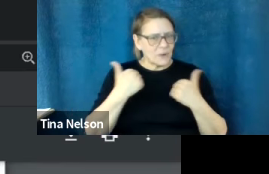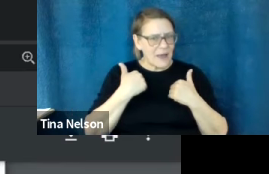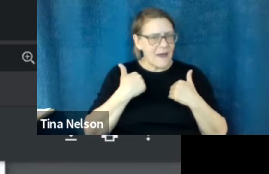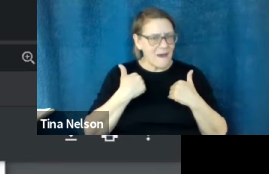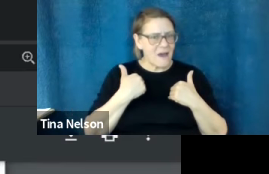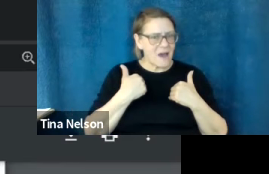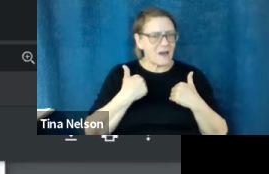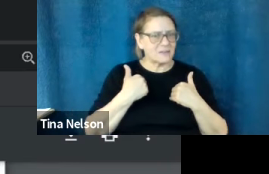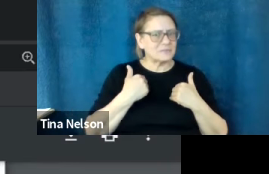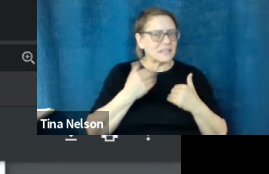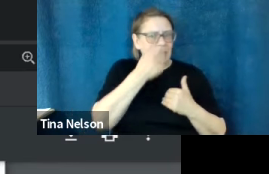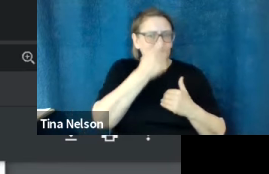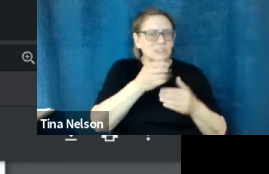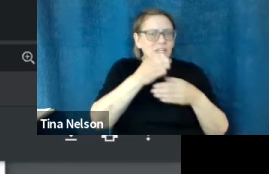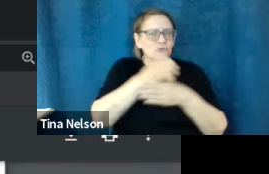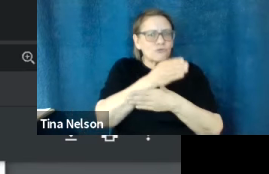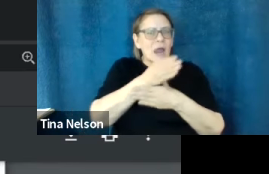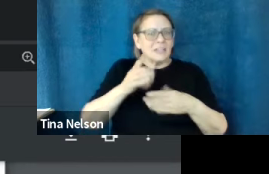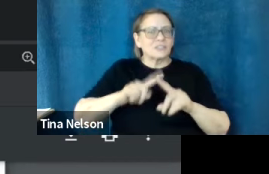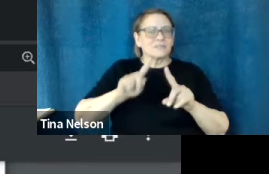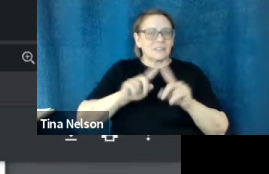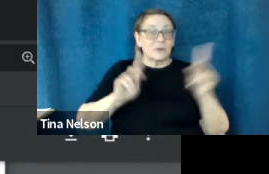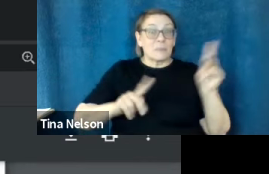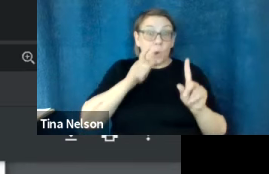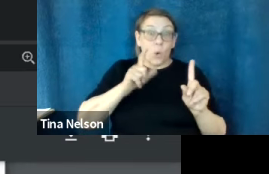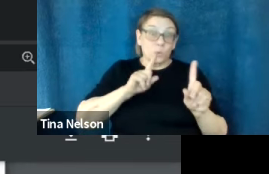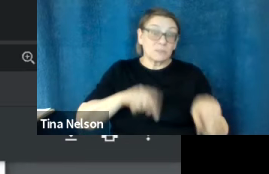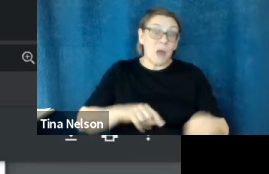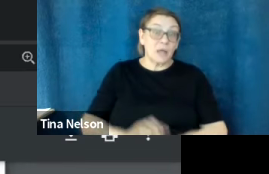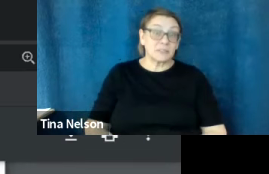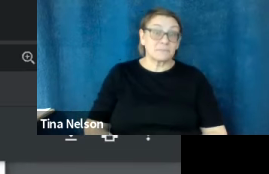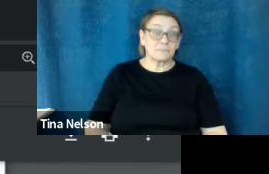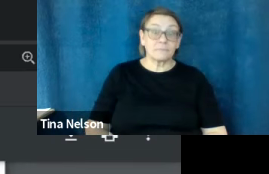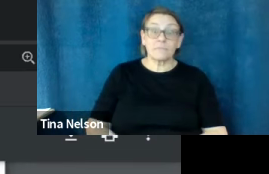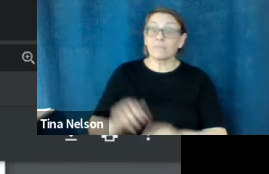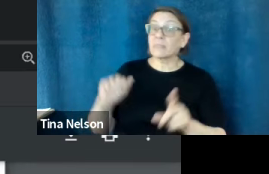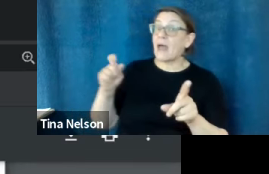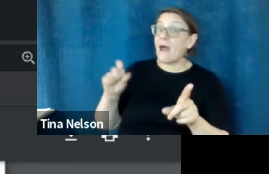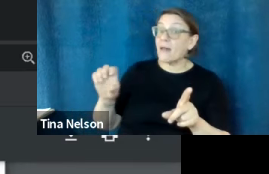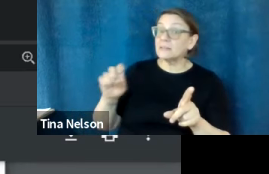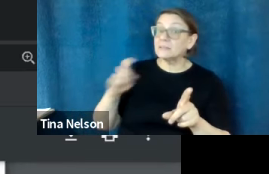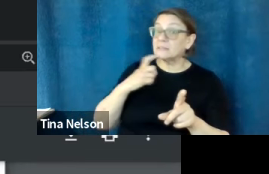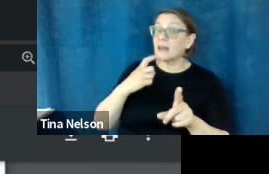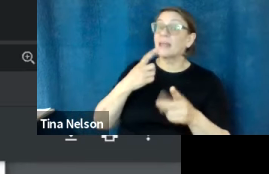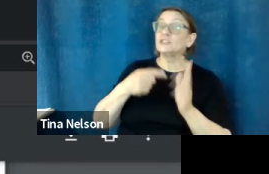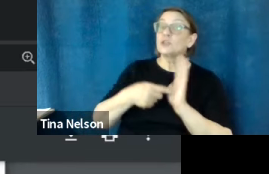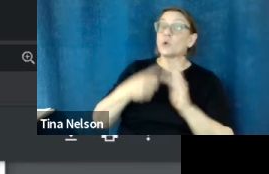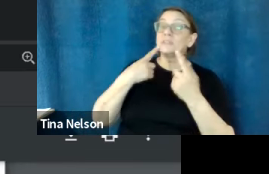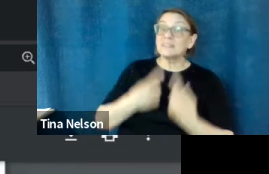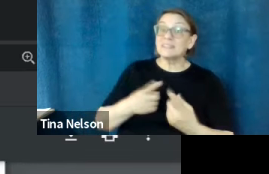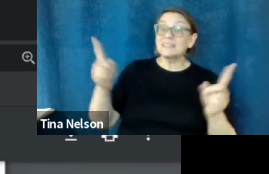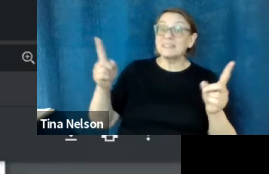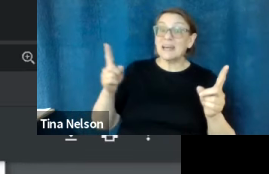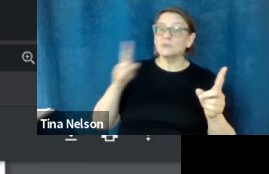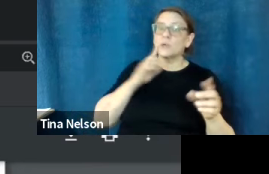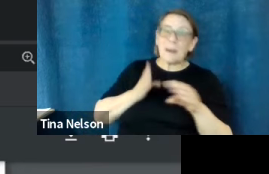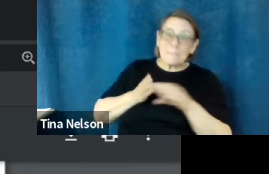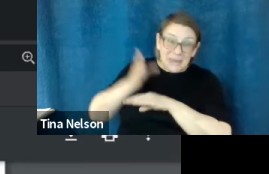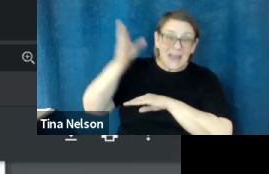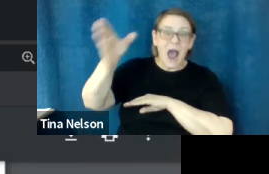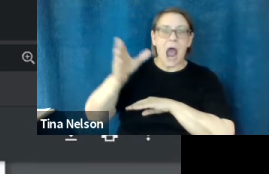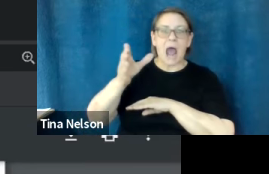quite a range of individuals who are responding. It even shows the success of the survey reaching beyond non-healthcare